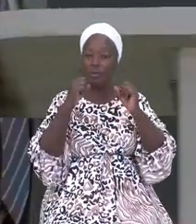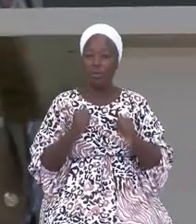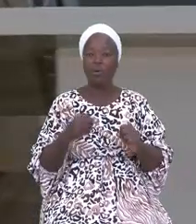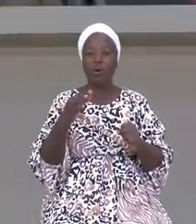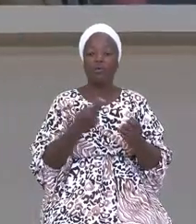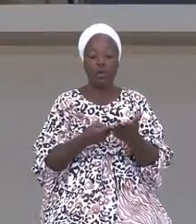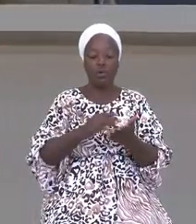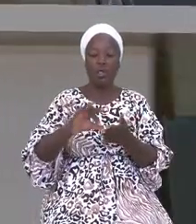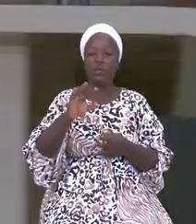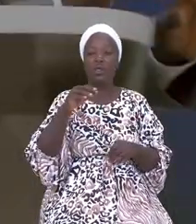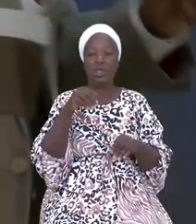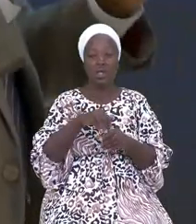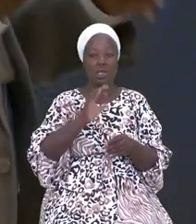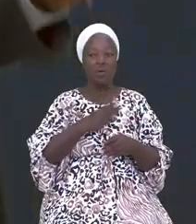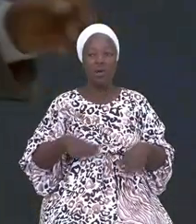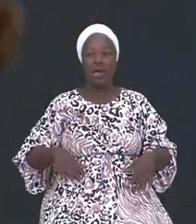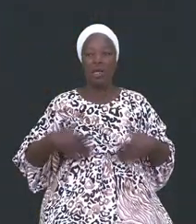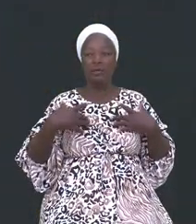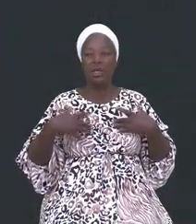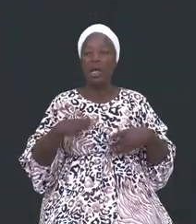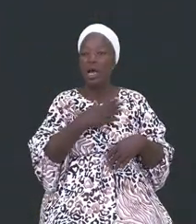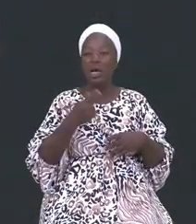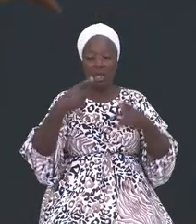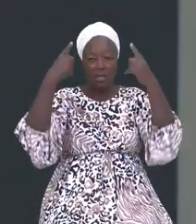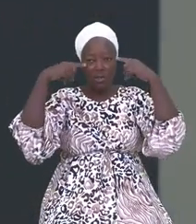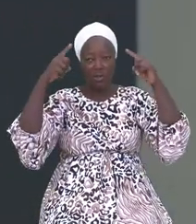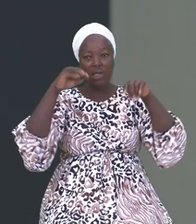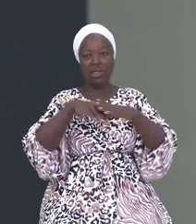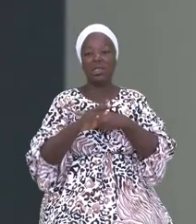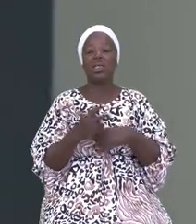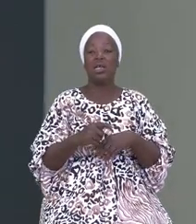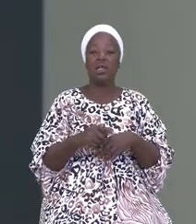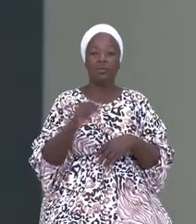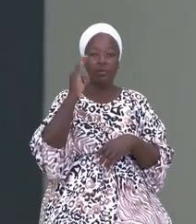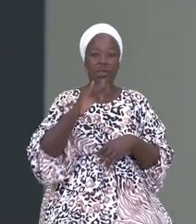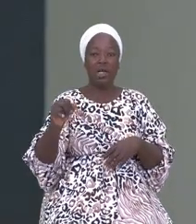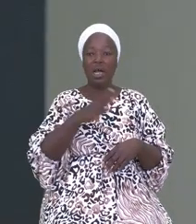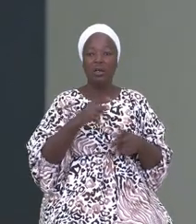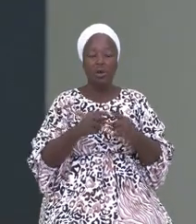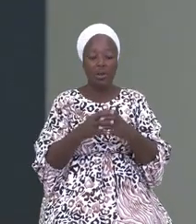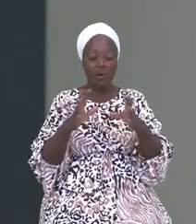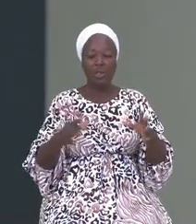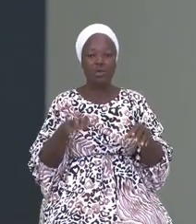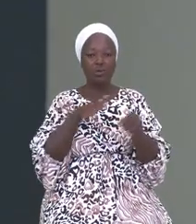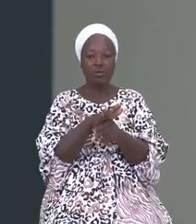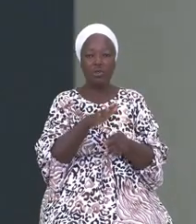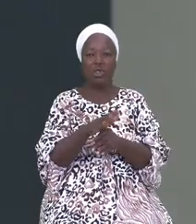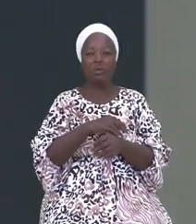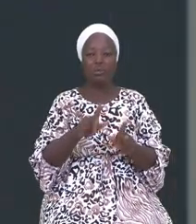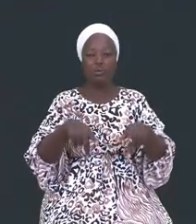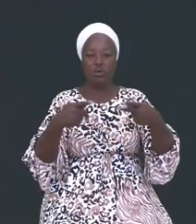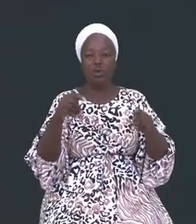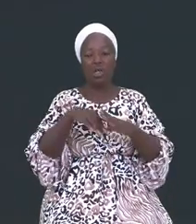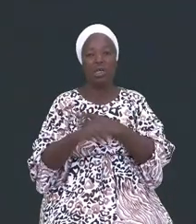Holy Ghost in our lives, and to success in ministry, and to abundant, sufficient provision in